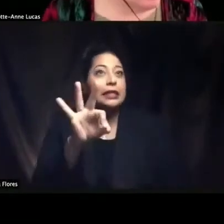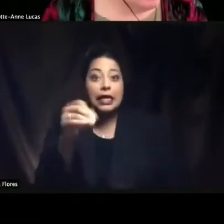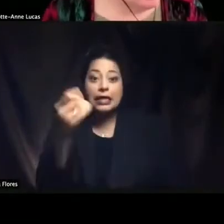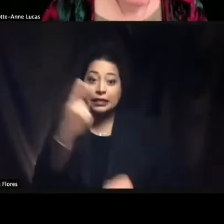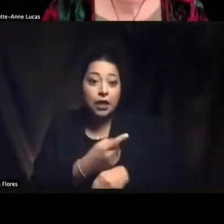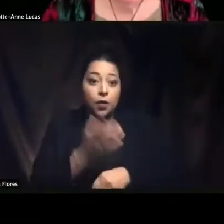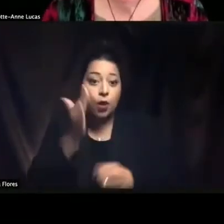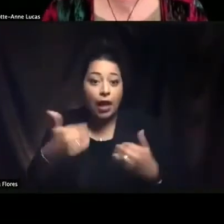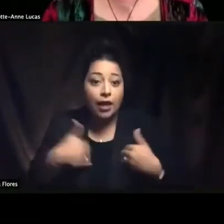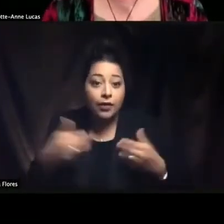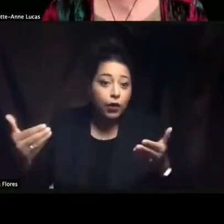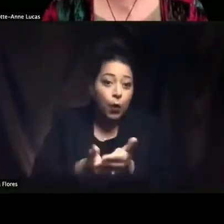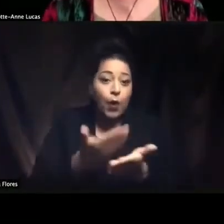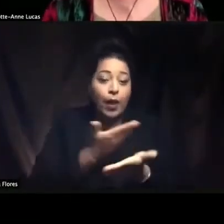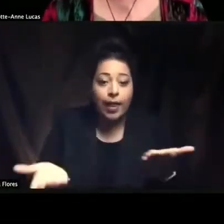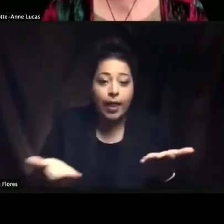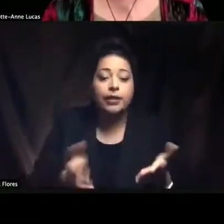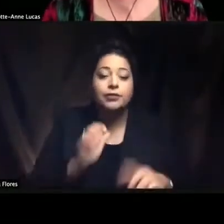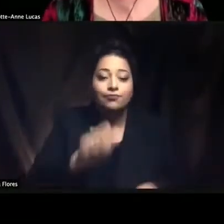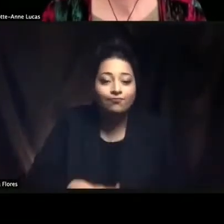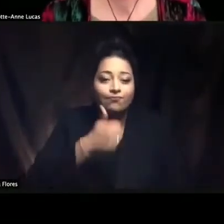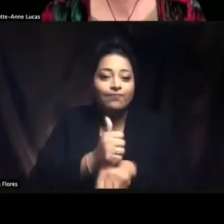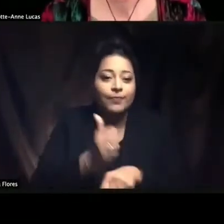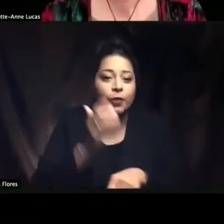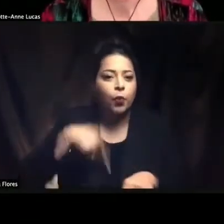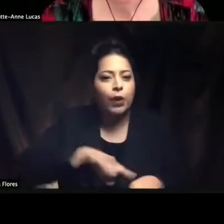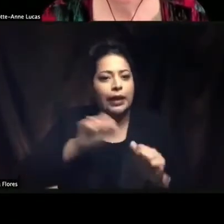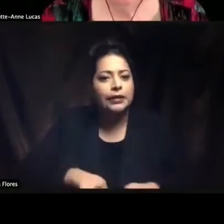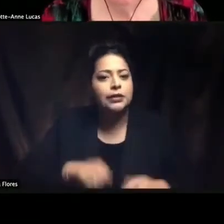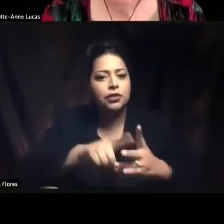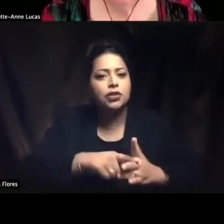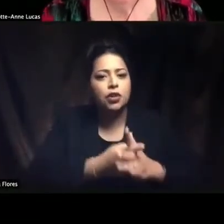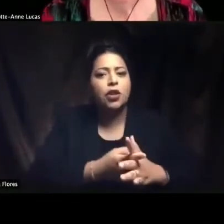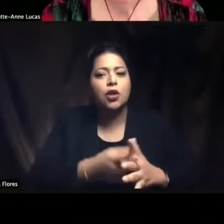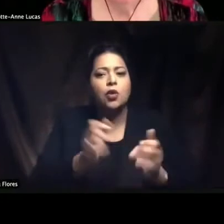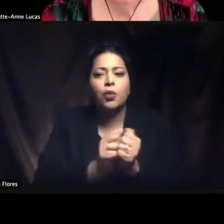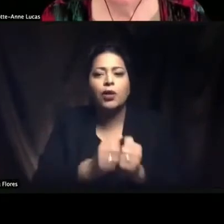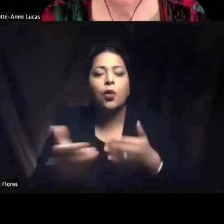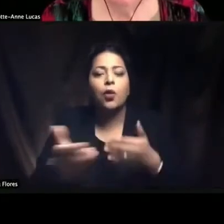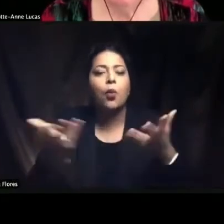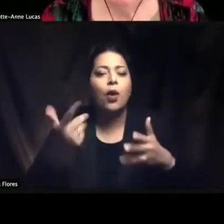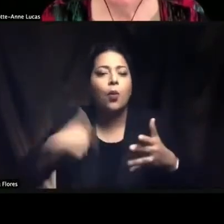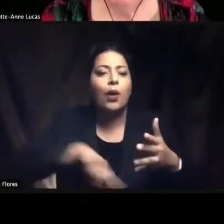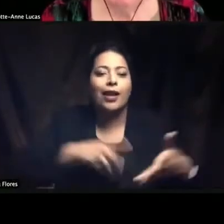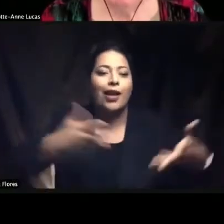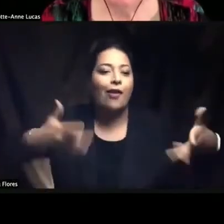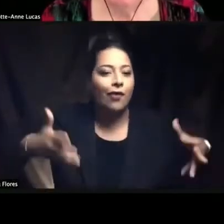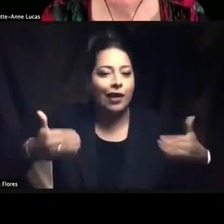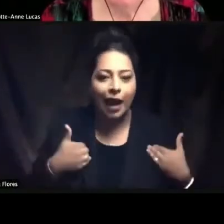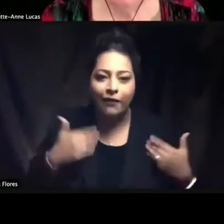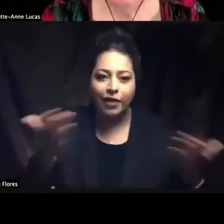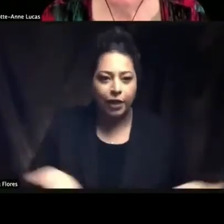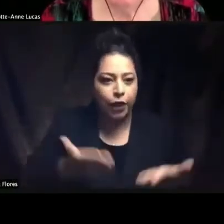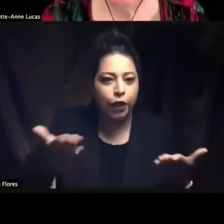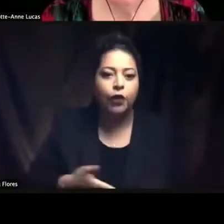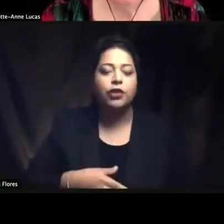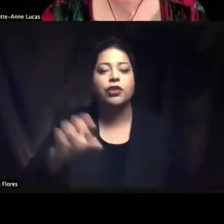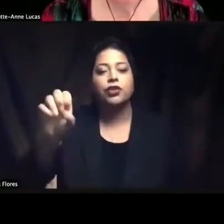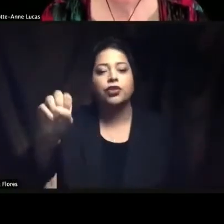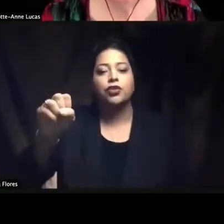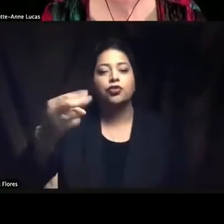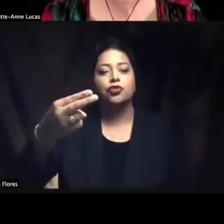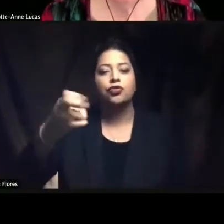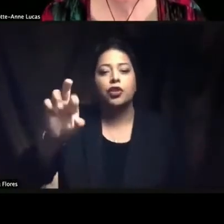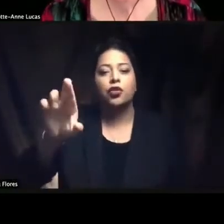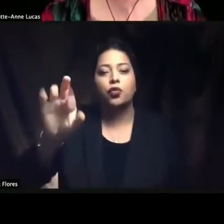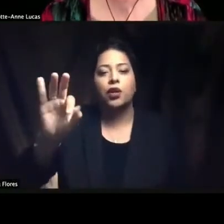be new things that come into place that we'll be able to implement. But let's start with what we already have in our district, in our city. The sheriff's office, the